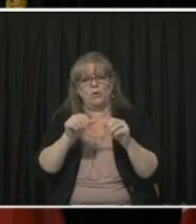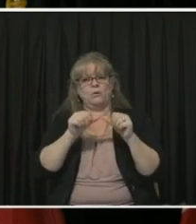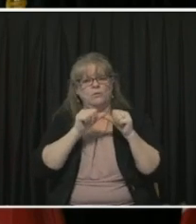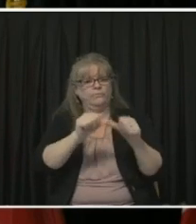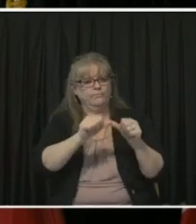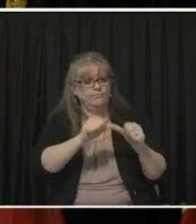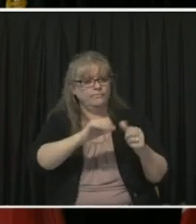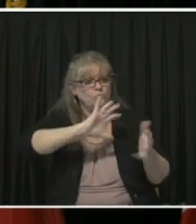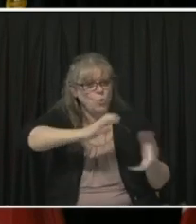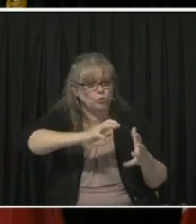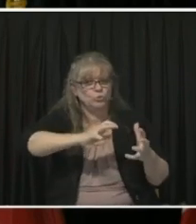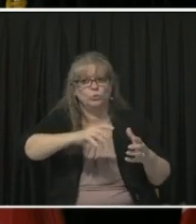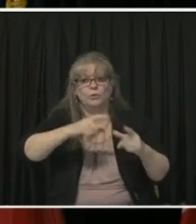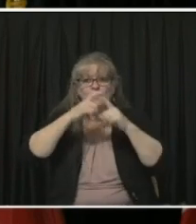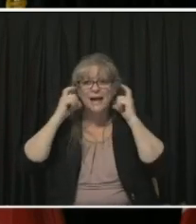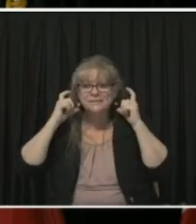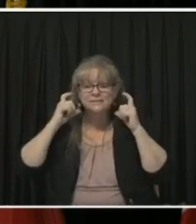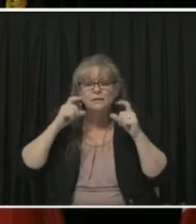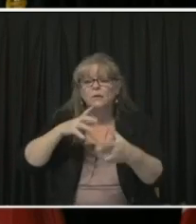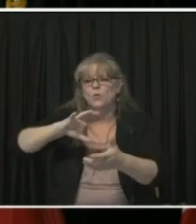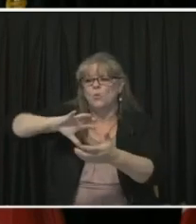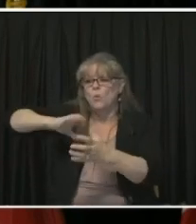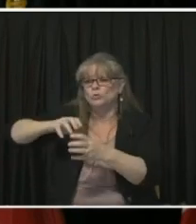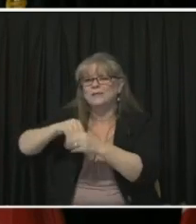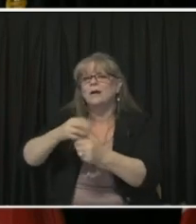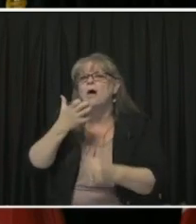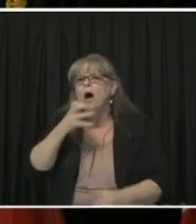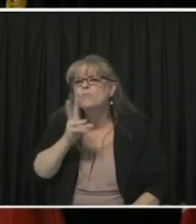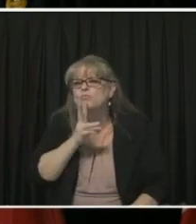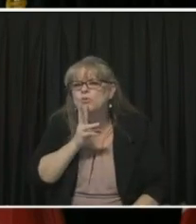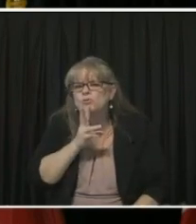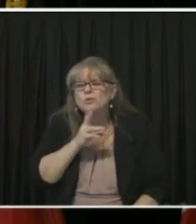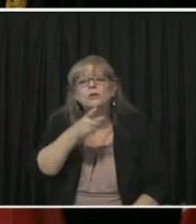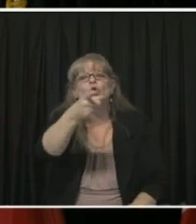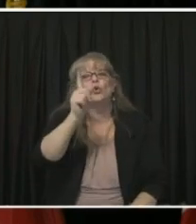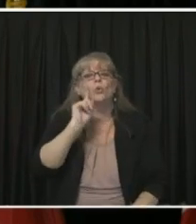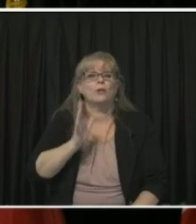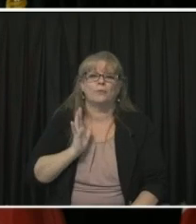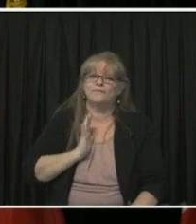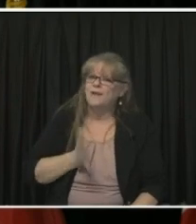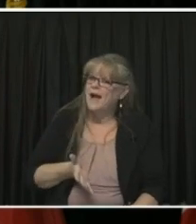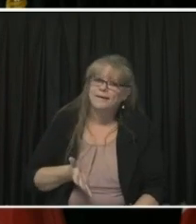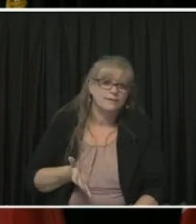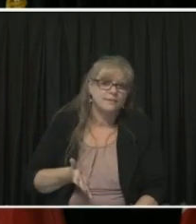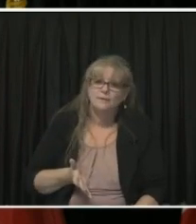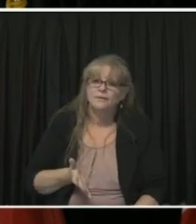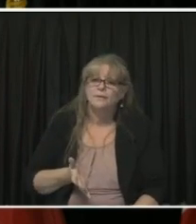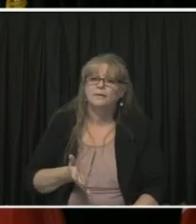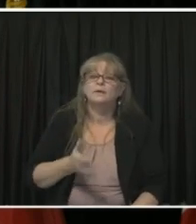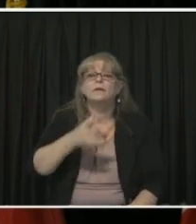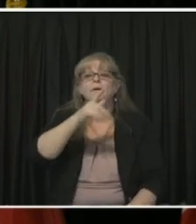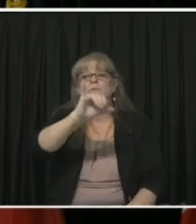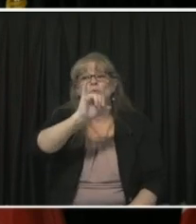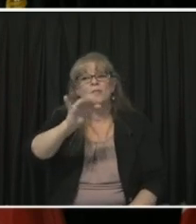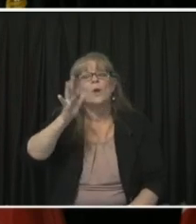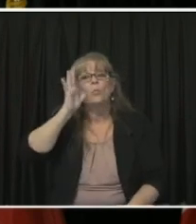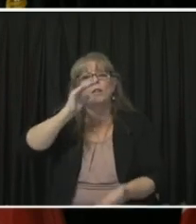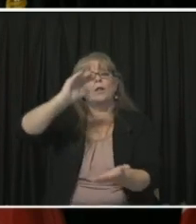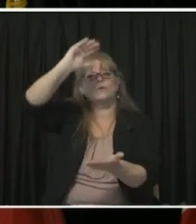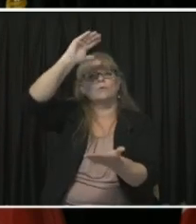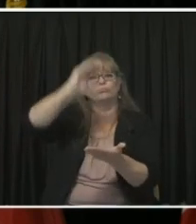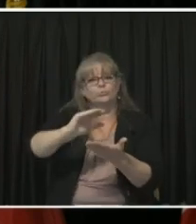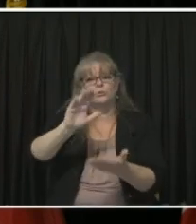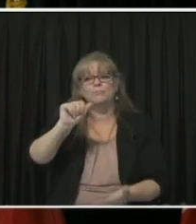hot cycle, complete sterilization works just fine, and it will absolutely reduce the infection risk in several